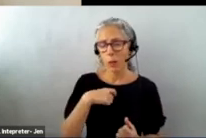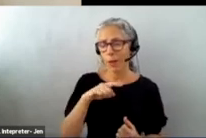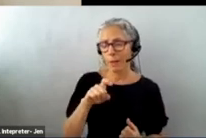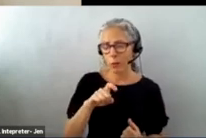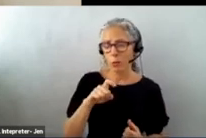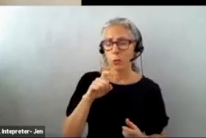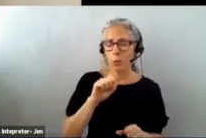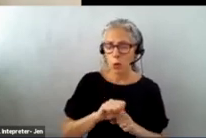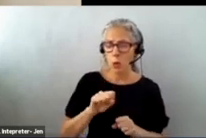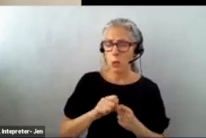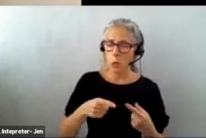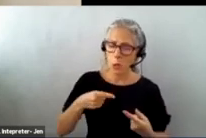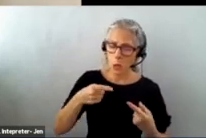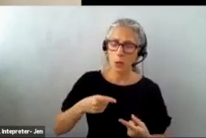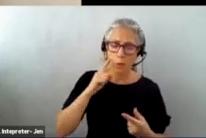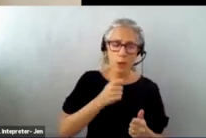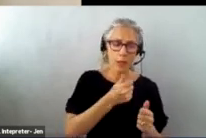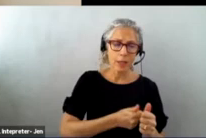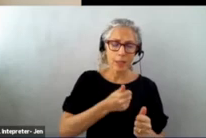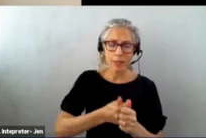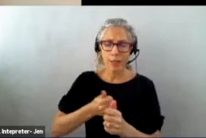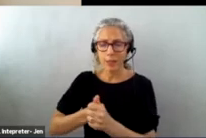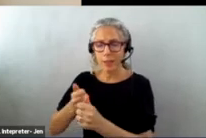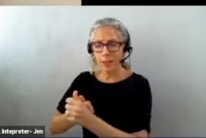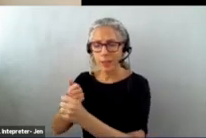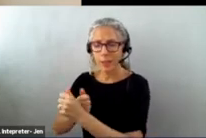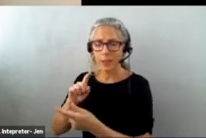by child to make sure that everyone gets the care that they need.